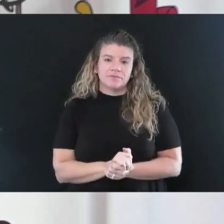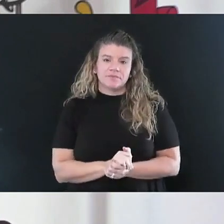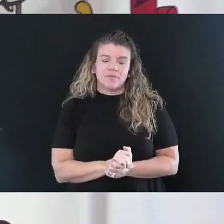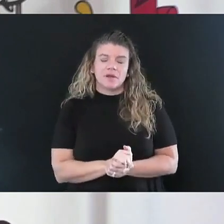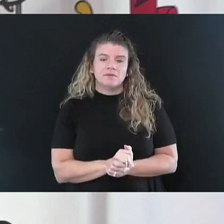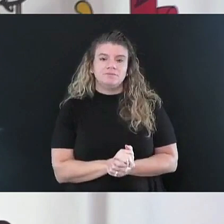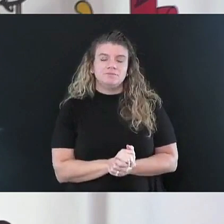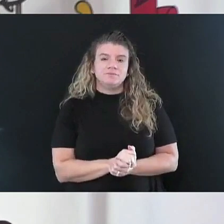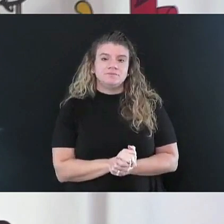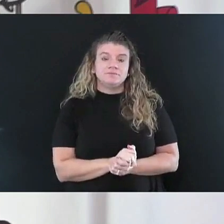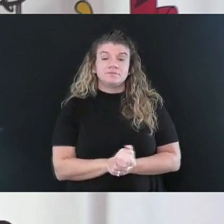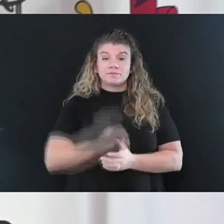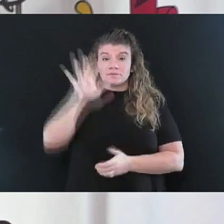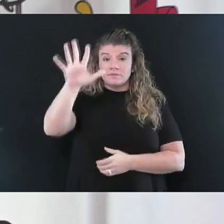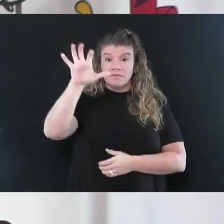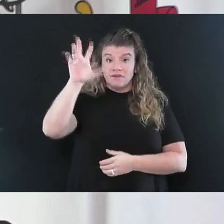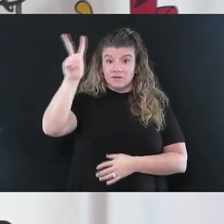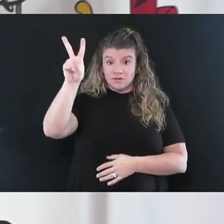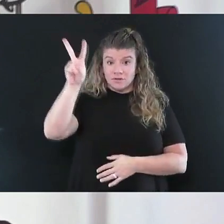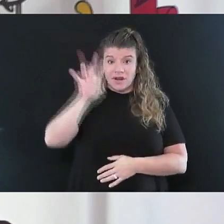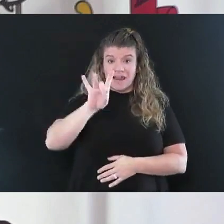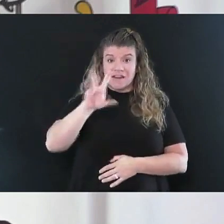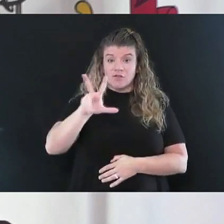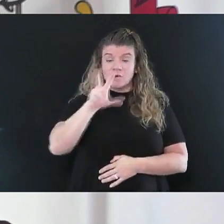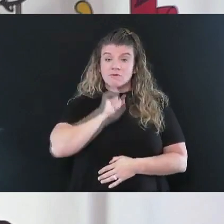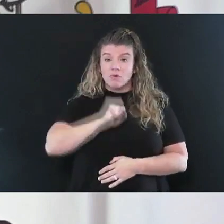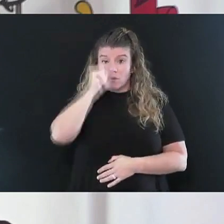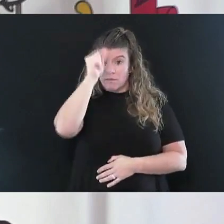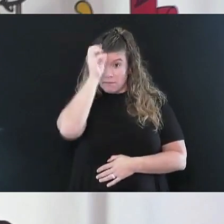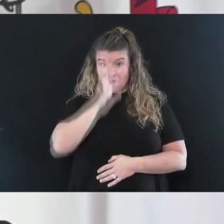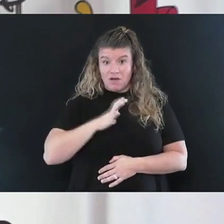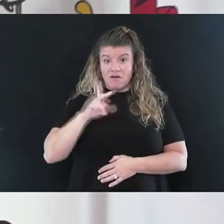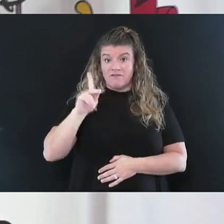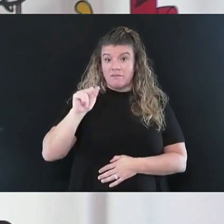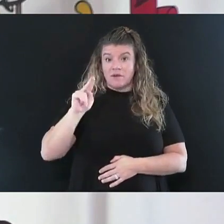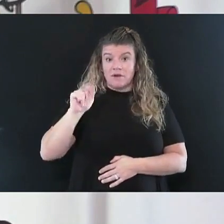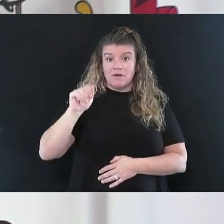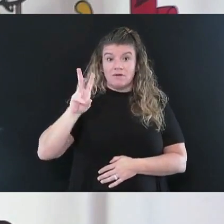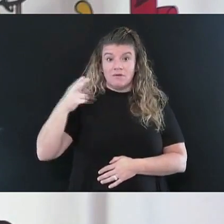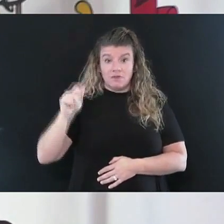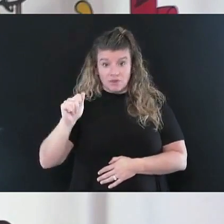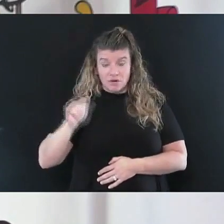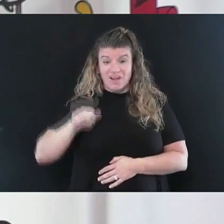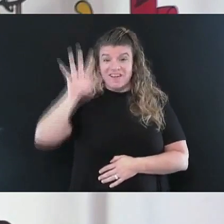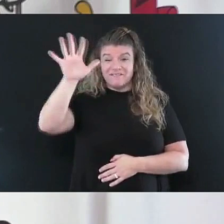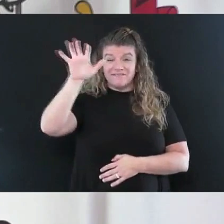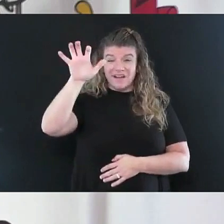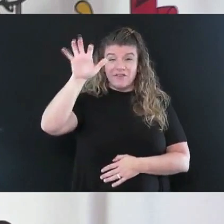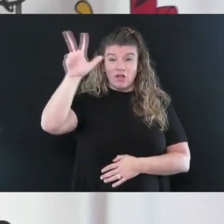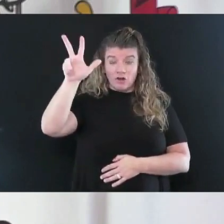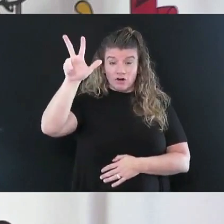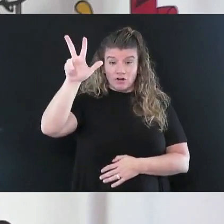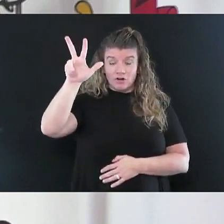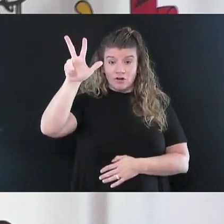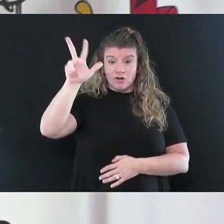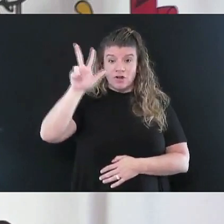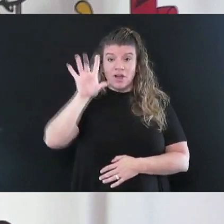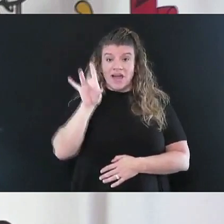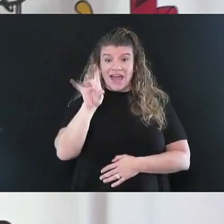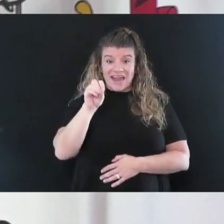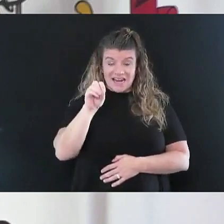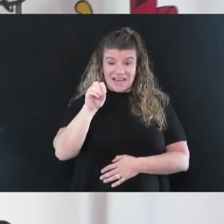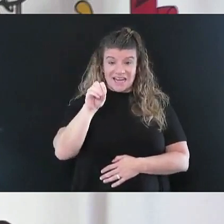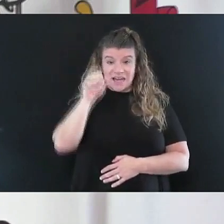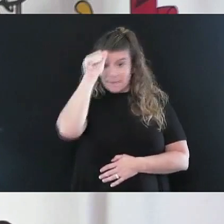Our 502nd death, an 83-year-old male from Kanawha County. Our 503rd death, an